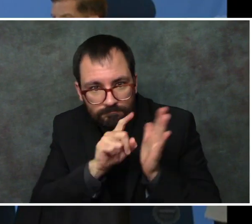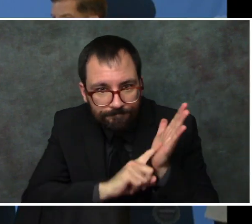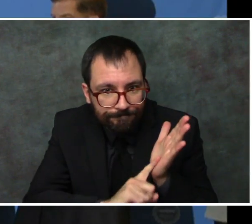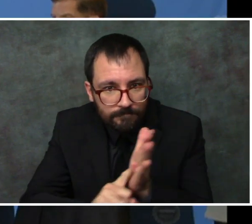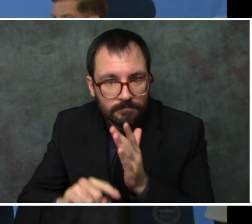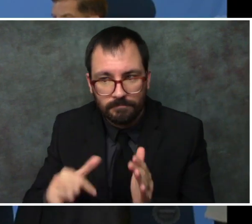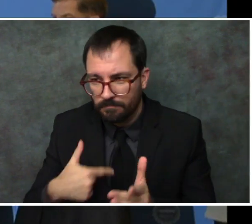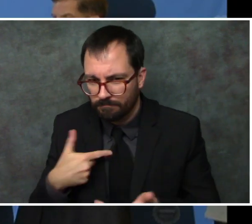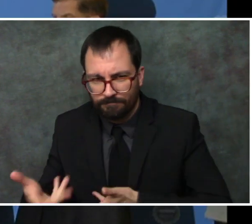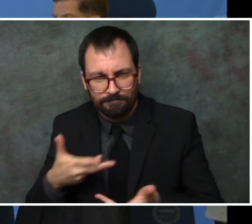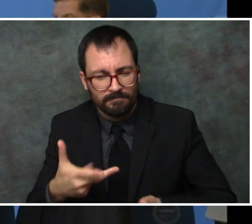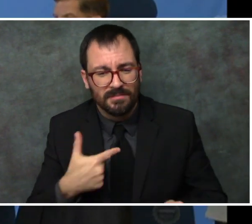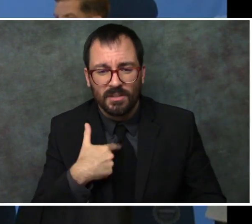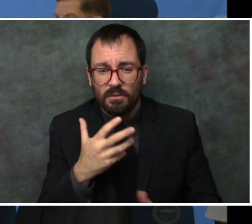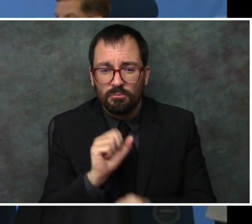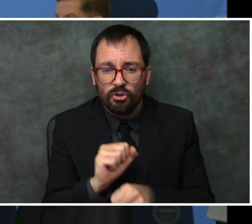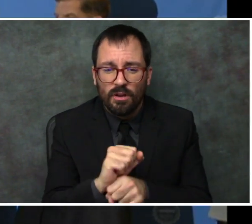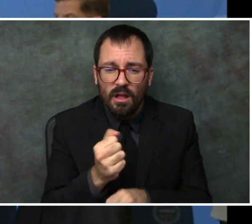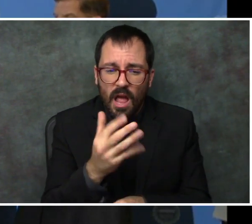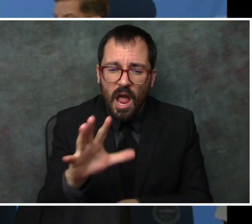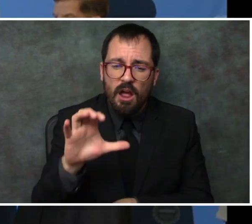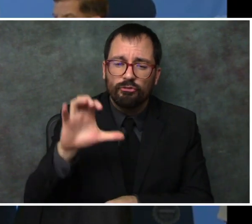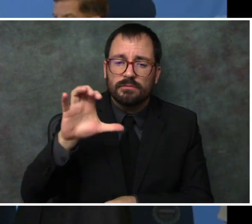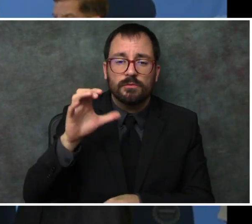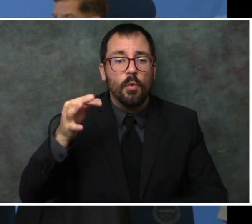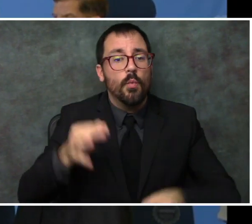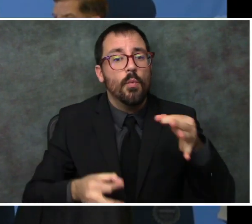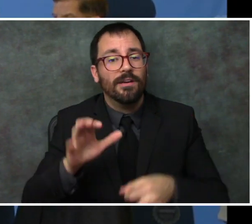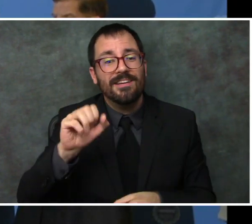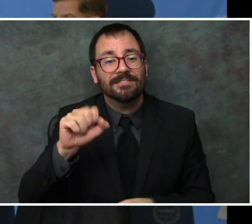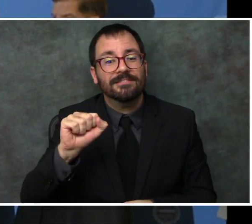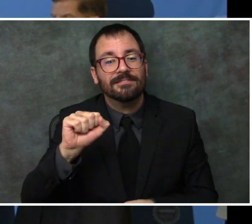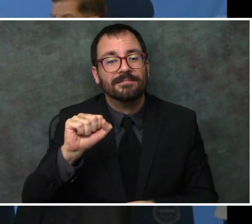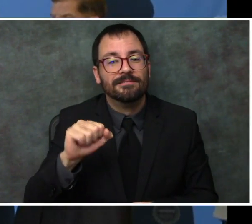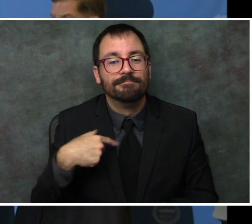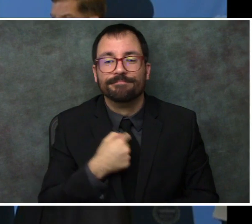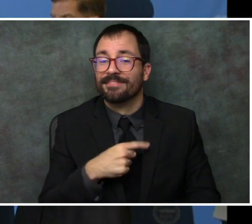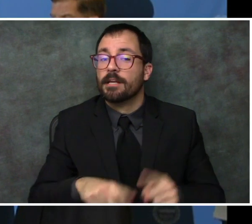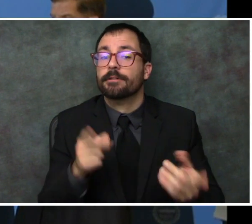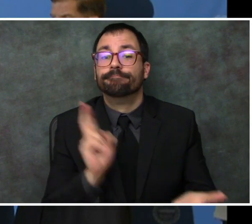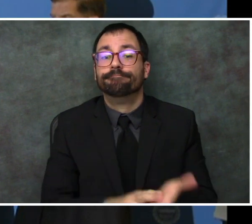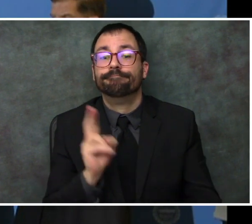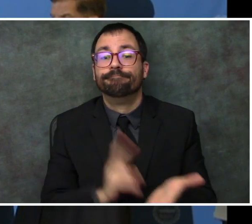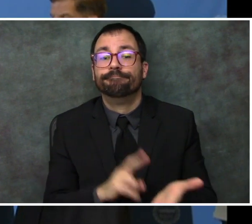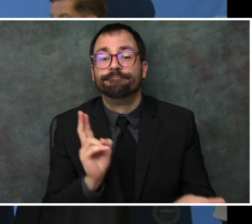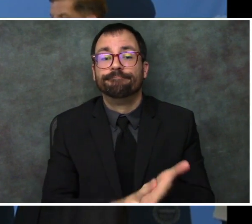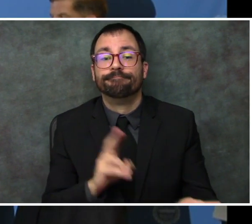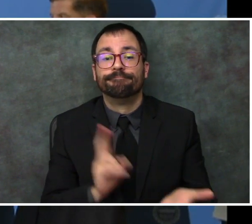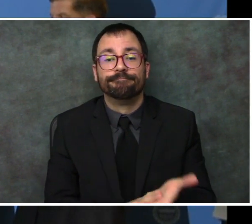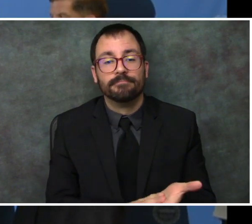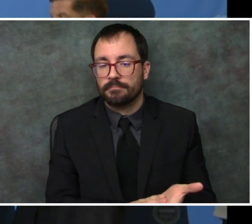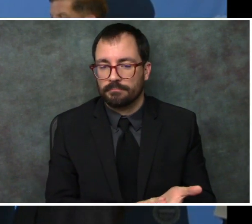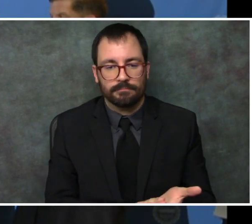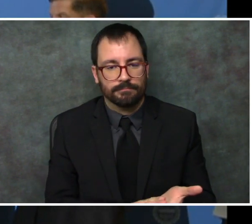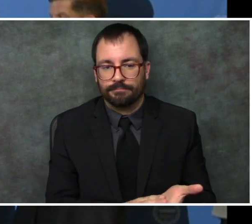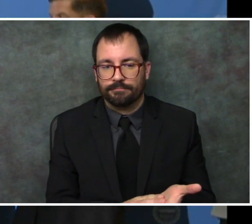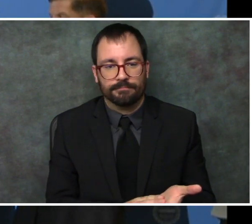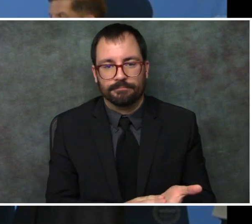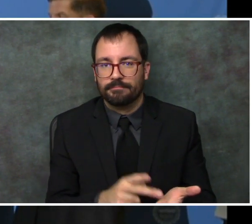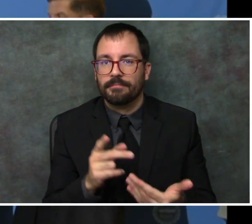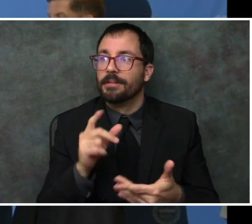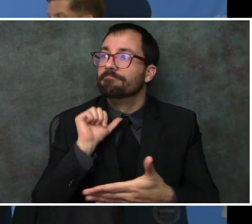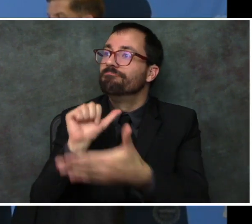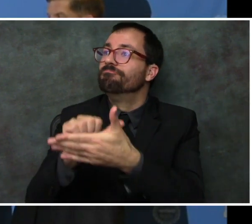in support of a search warrant and be granted a no-knock warrant without the approval of a judge and the district